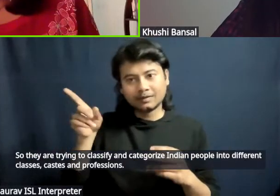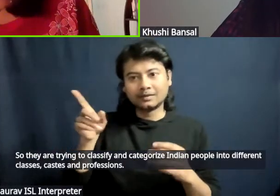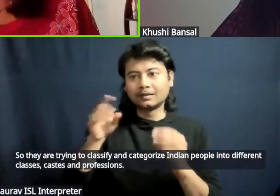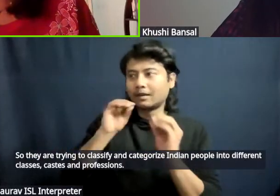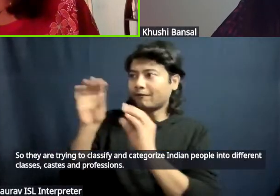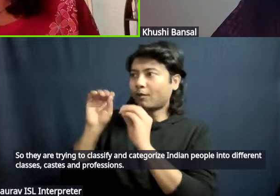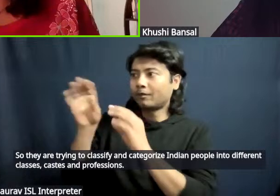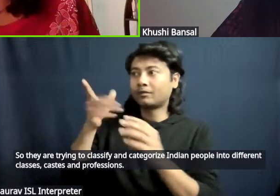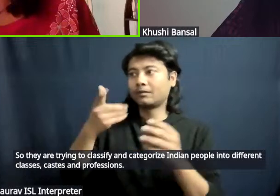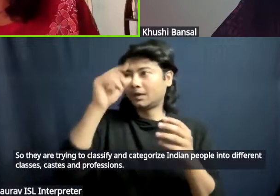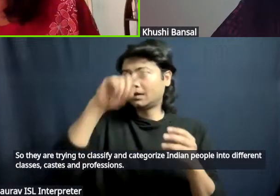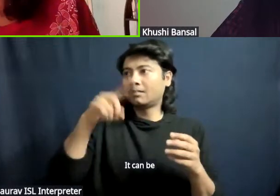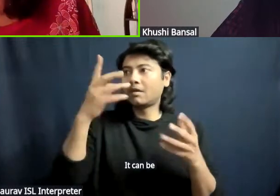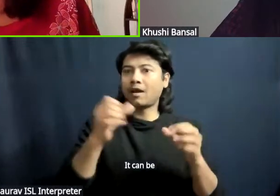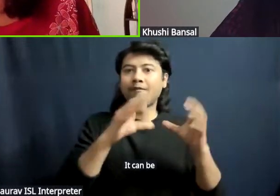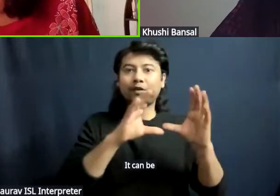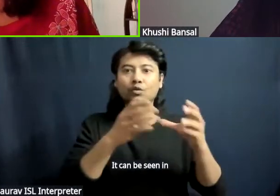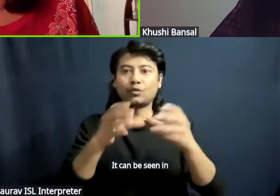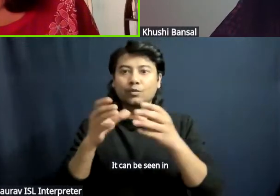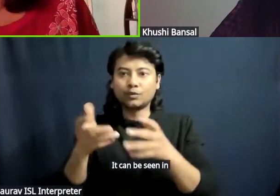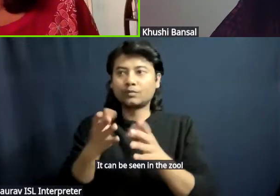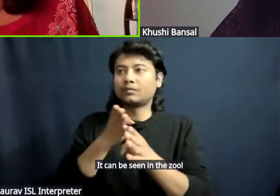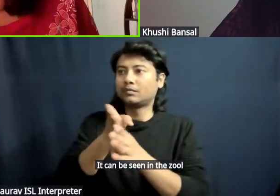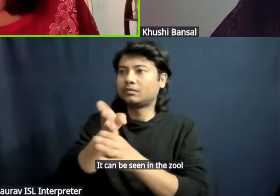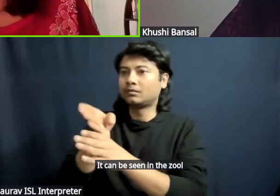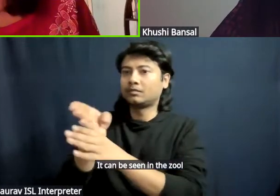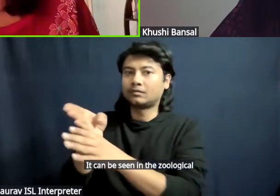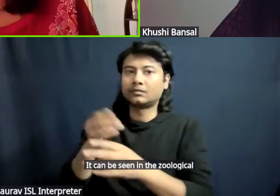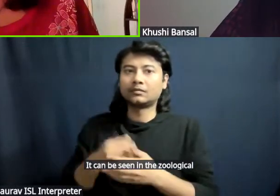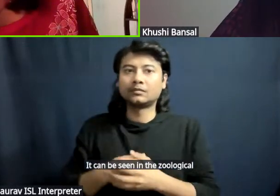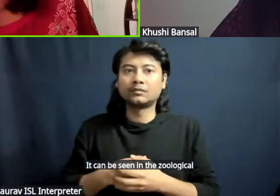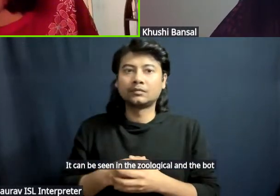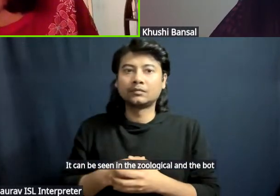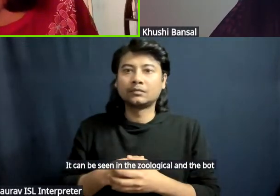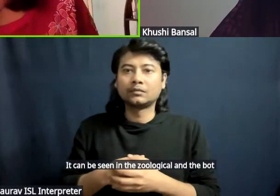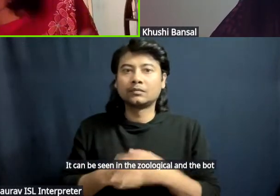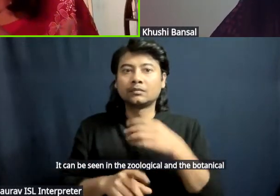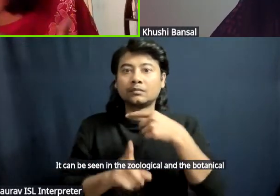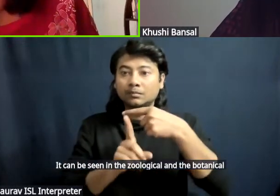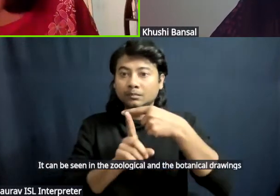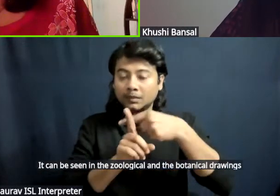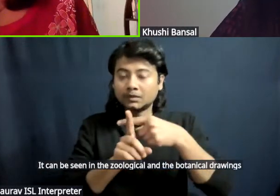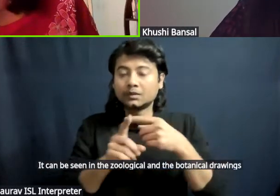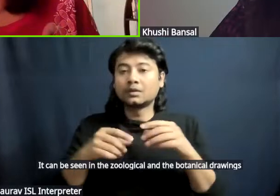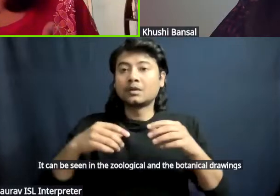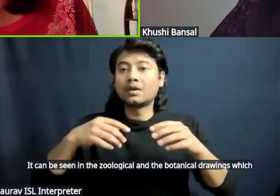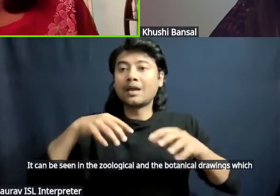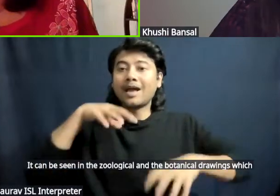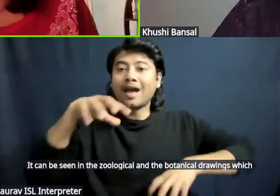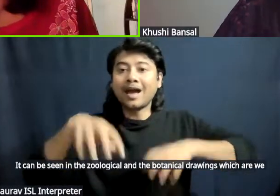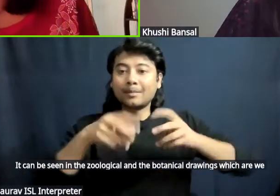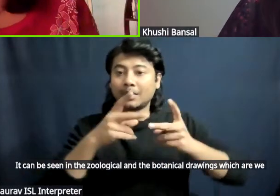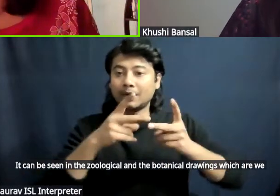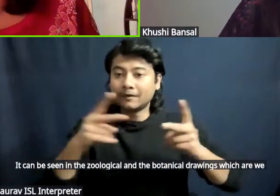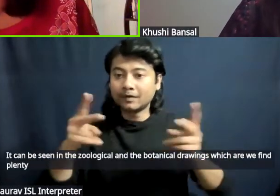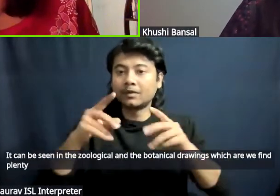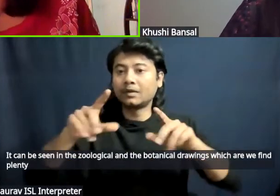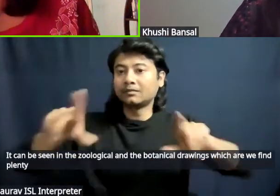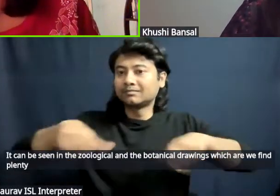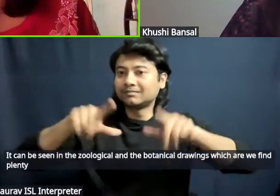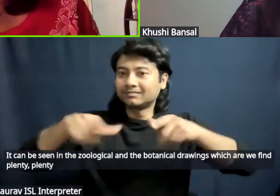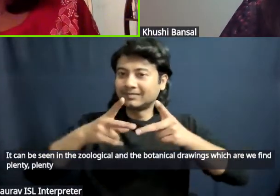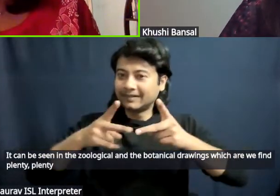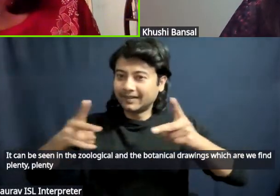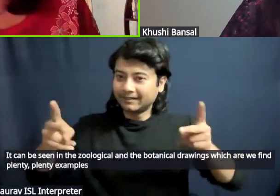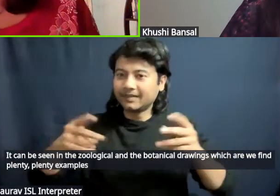It can be seen in the zoological and the botanical drawings, which are we find plenty examples